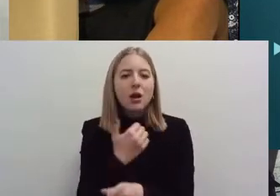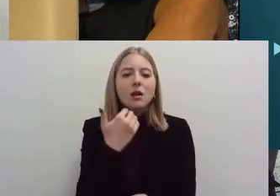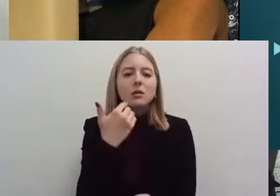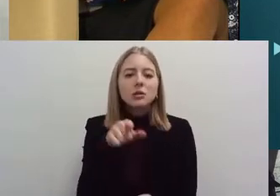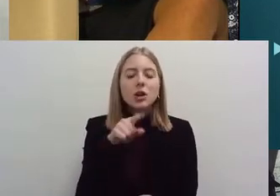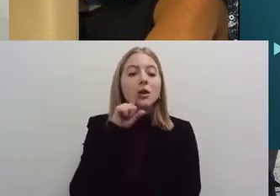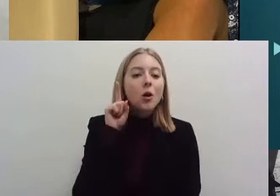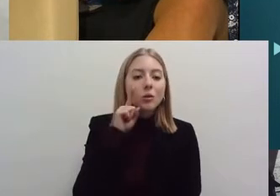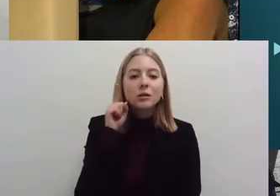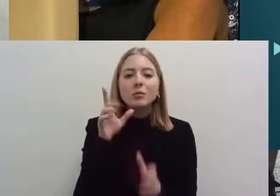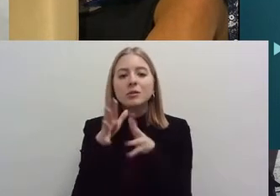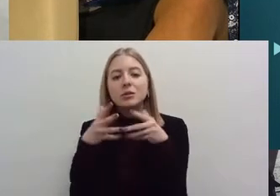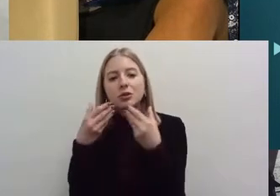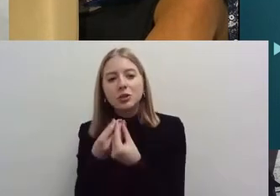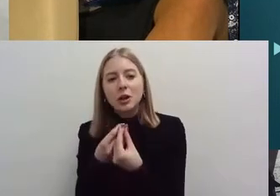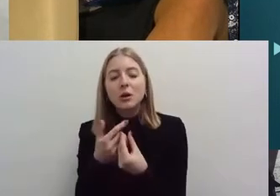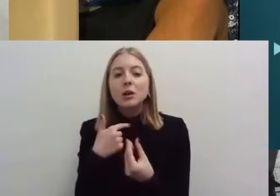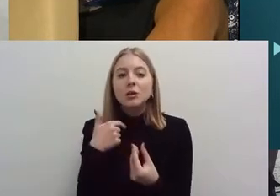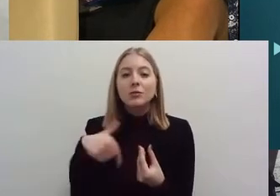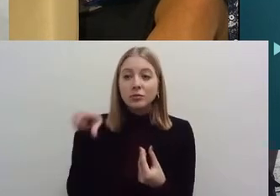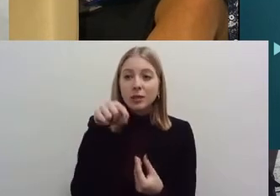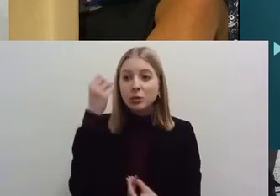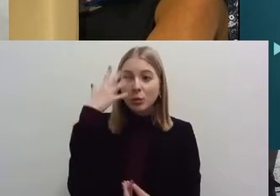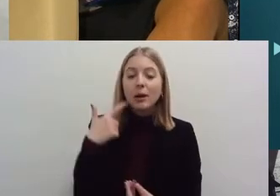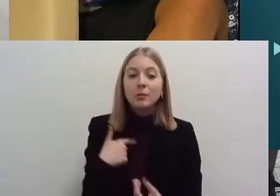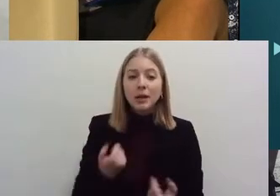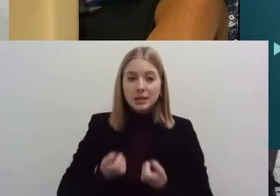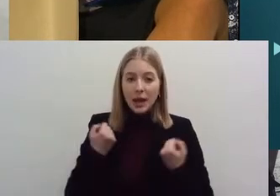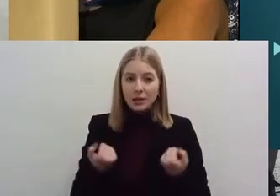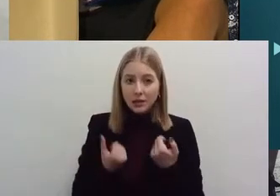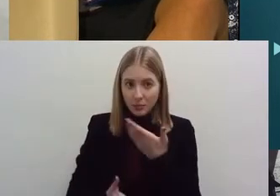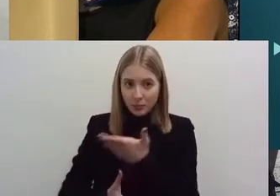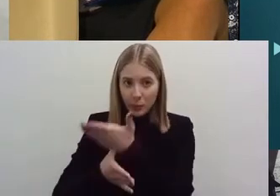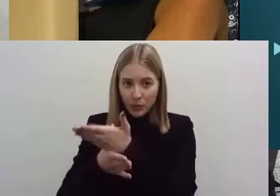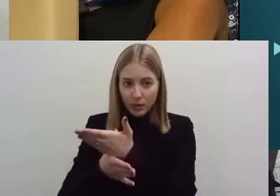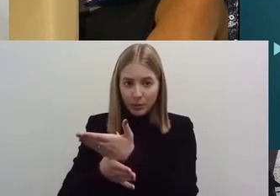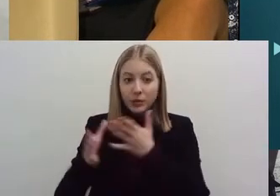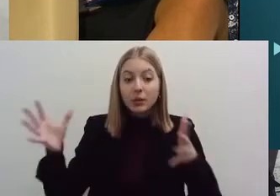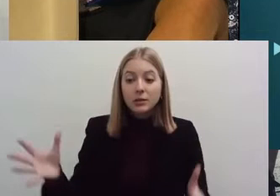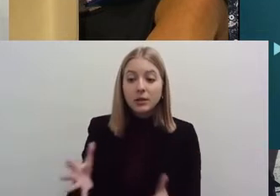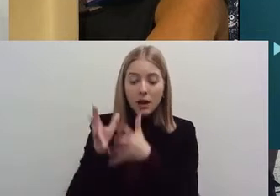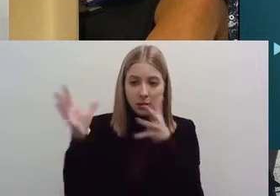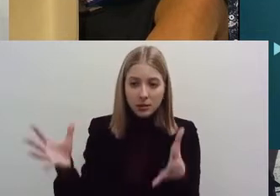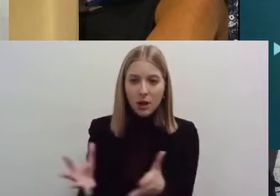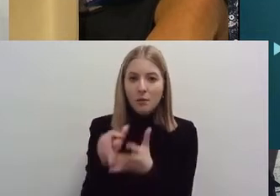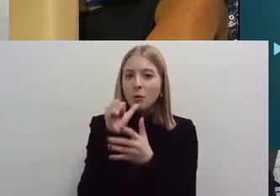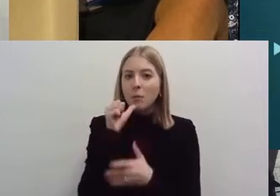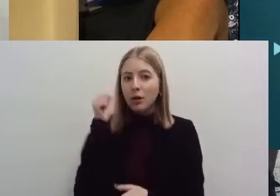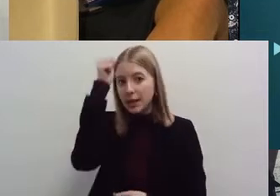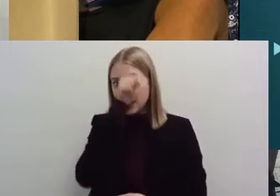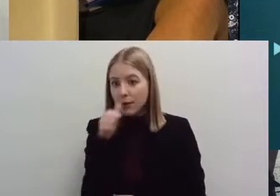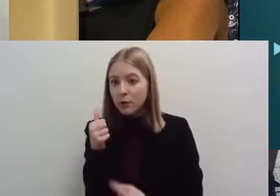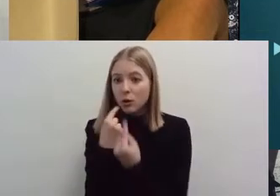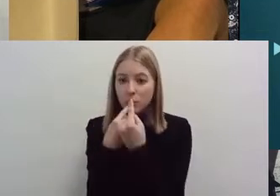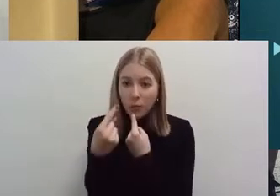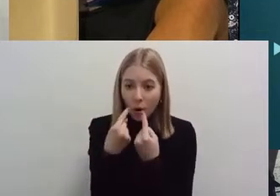families, we are not focusing only on these difficulties. It's very important to find and develop some skills, some